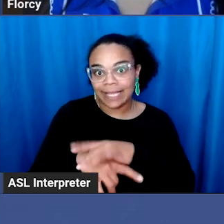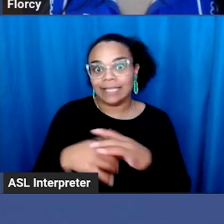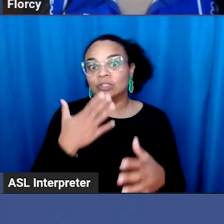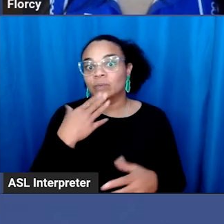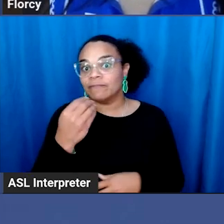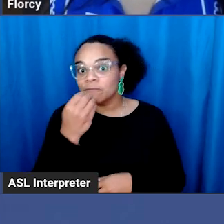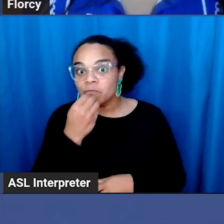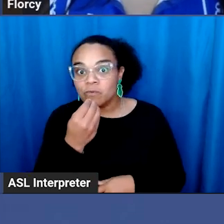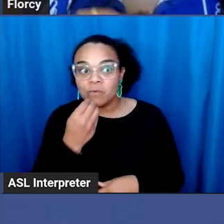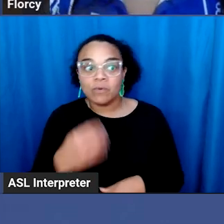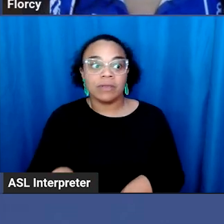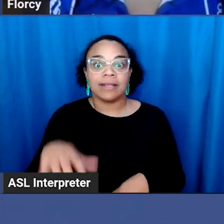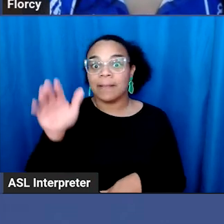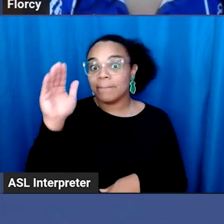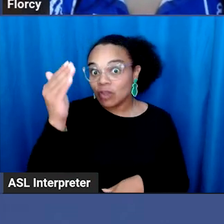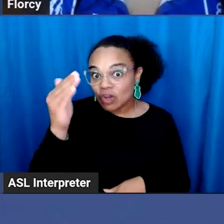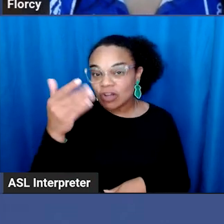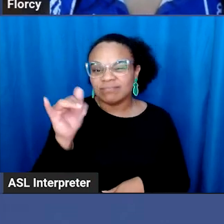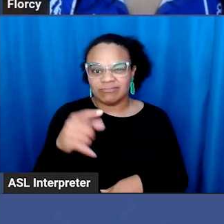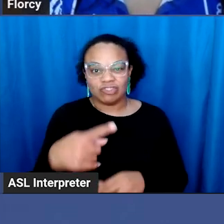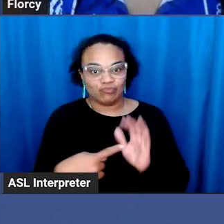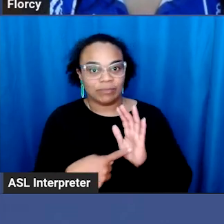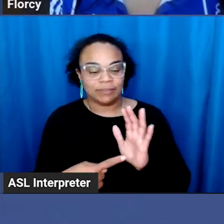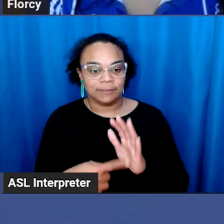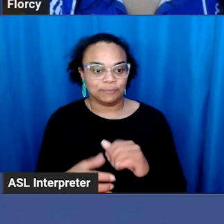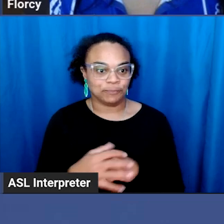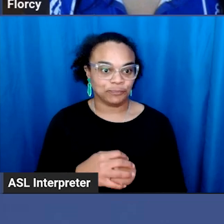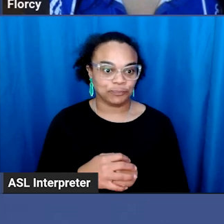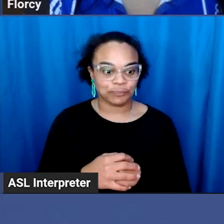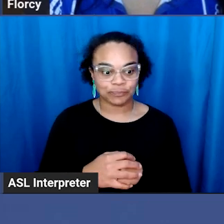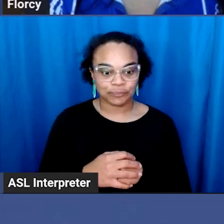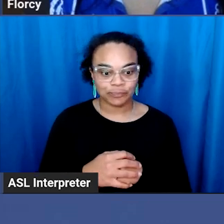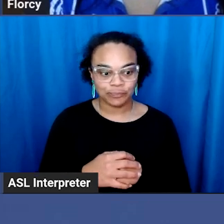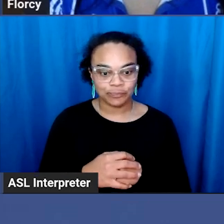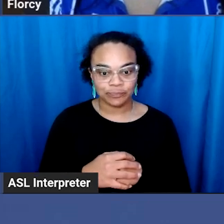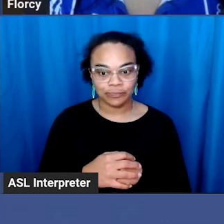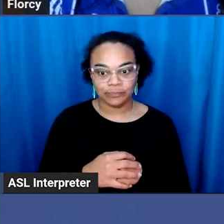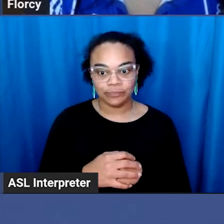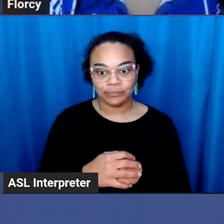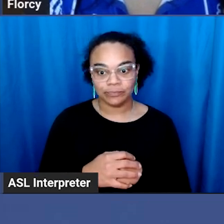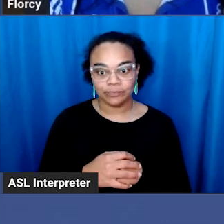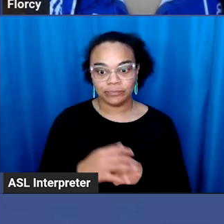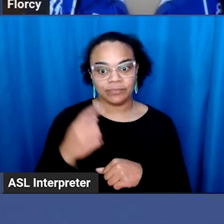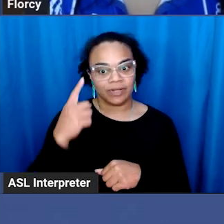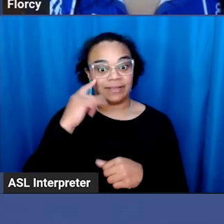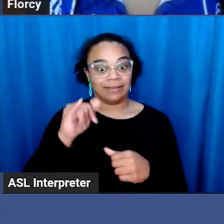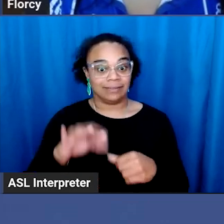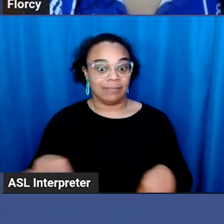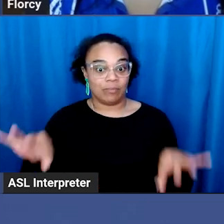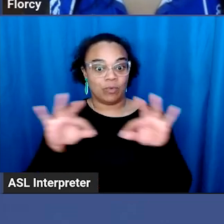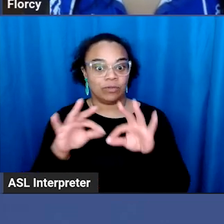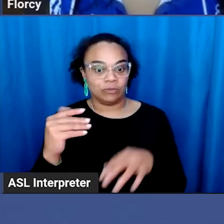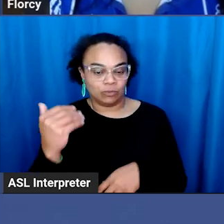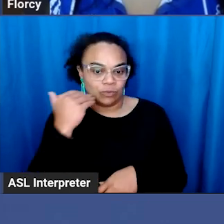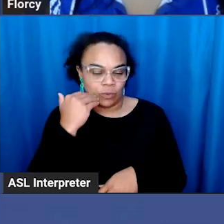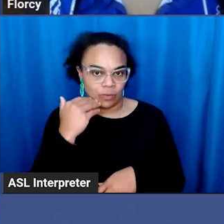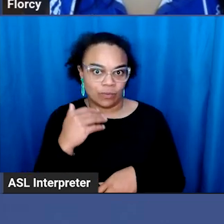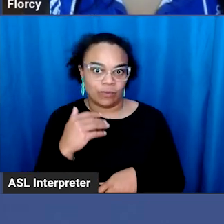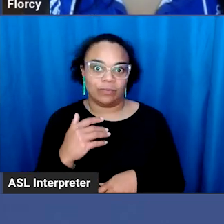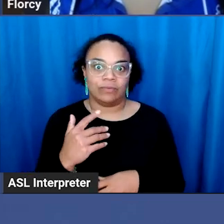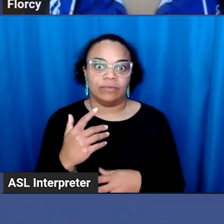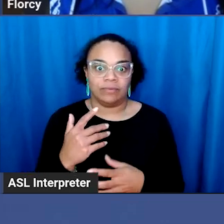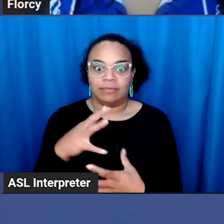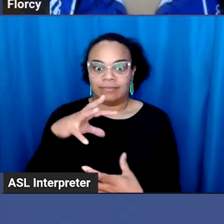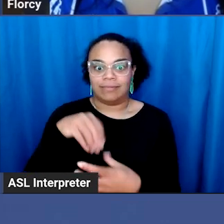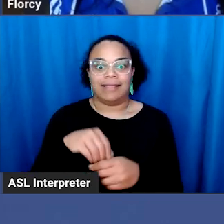mirrors. That's a lot of what she represents. And I think that's very important to note, like